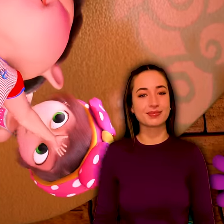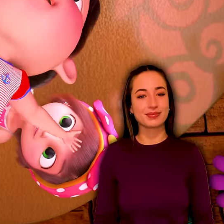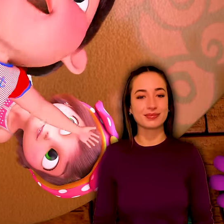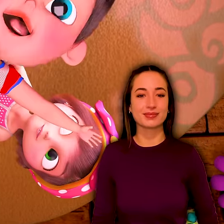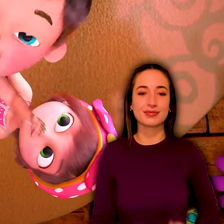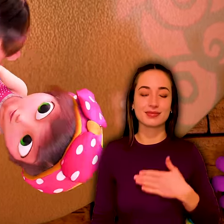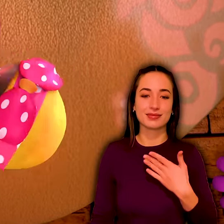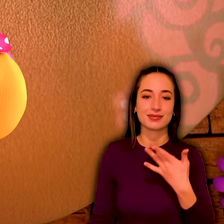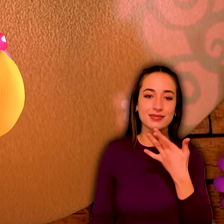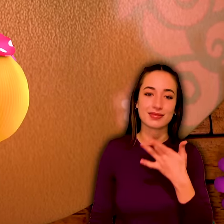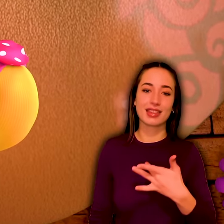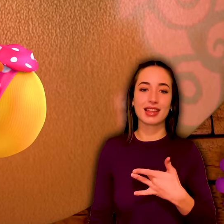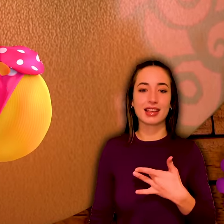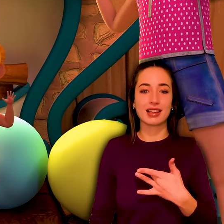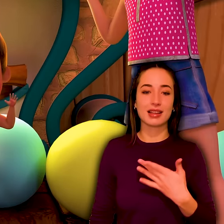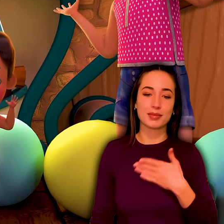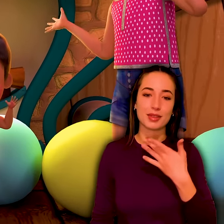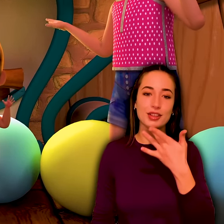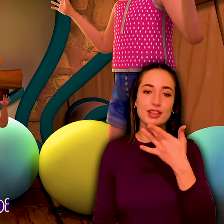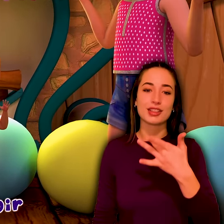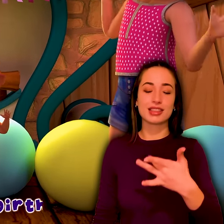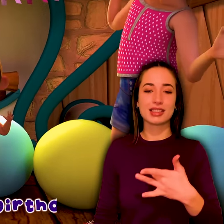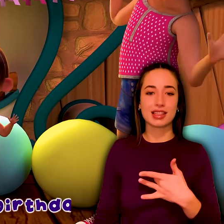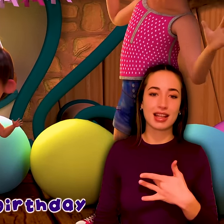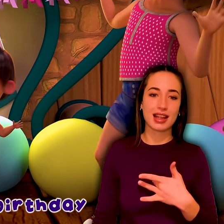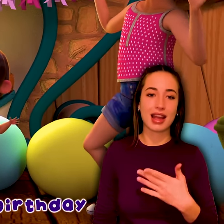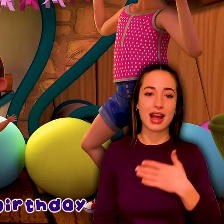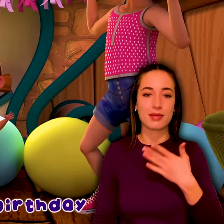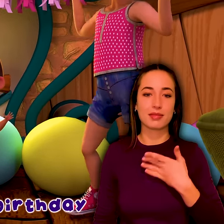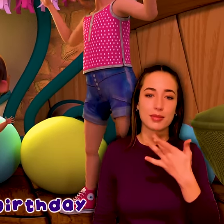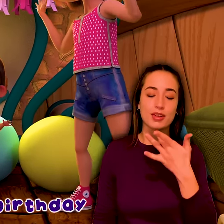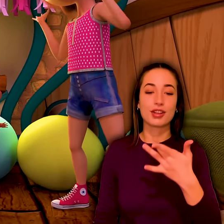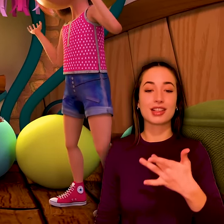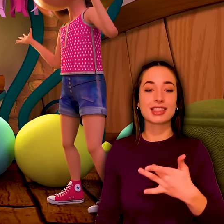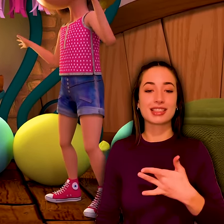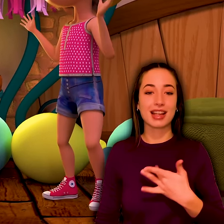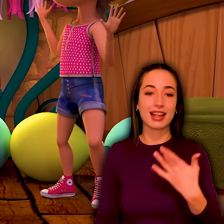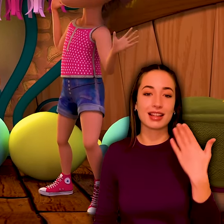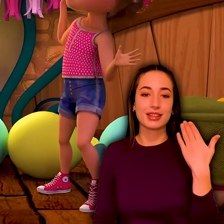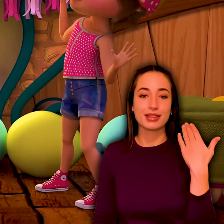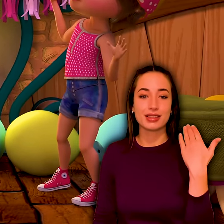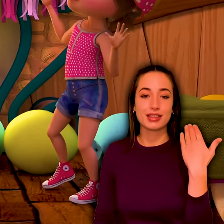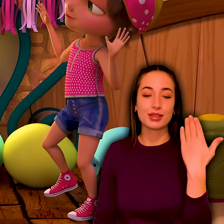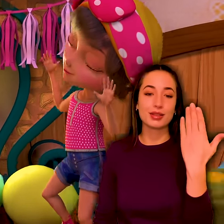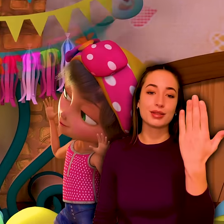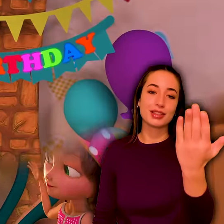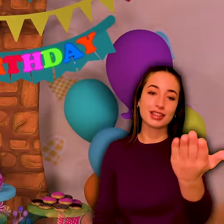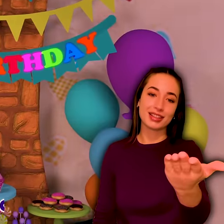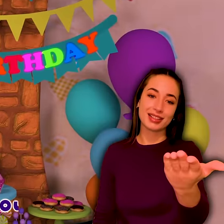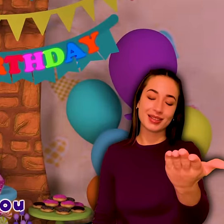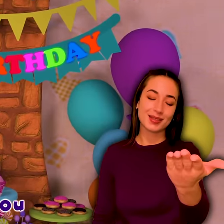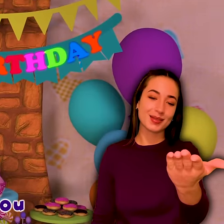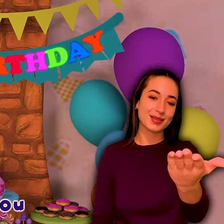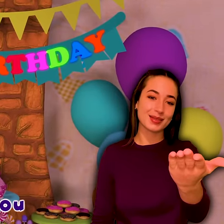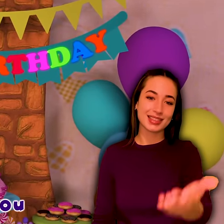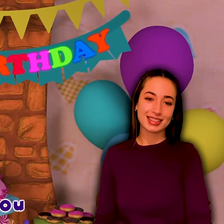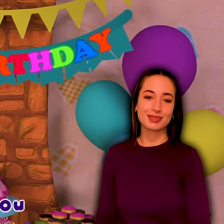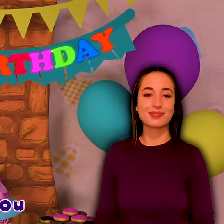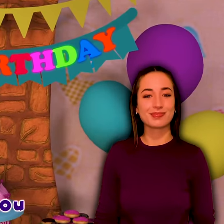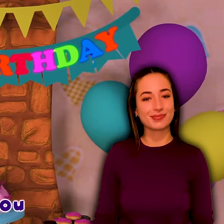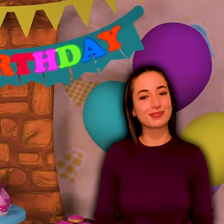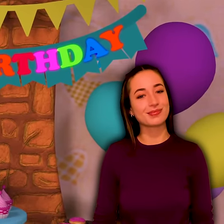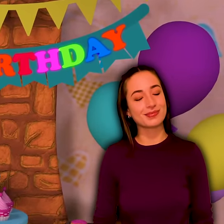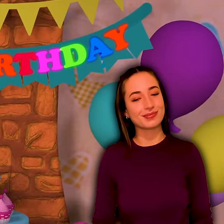happy birthday happy birthday happy birthday to you